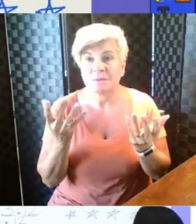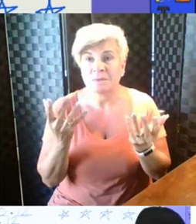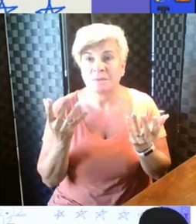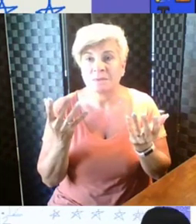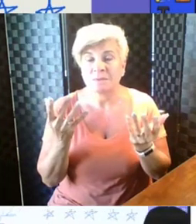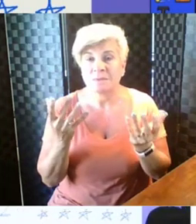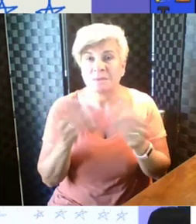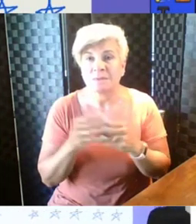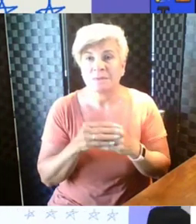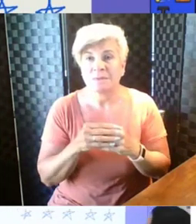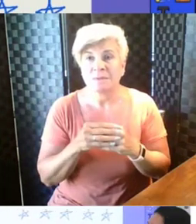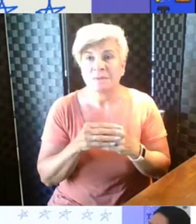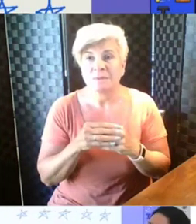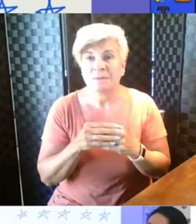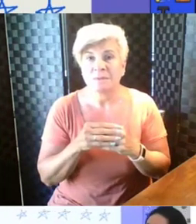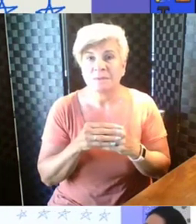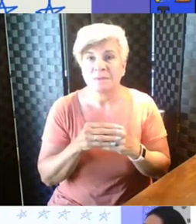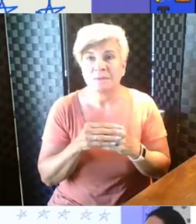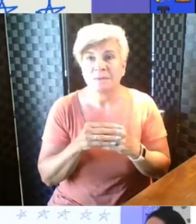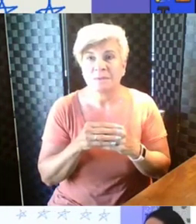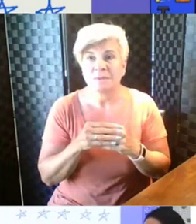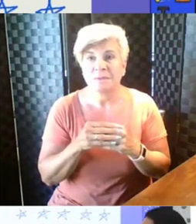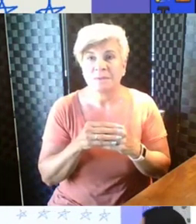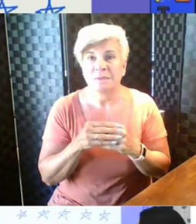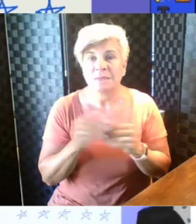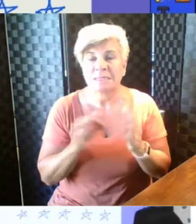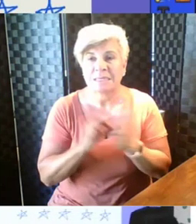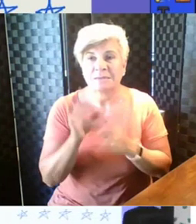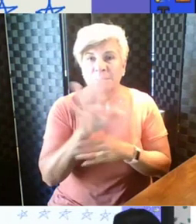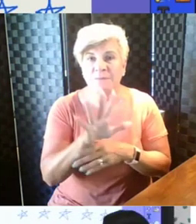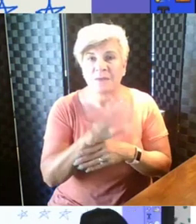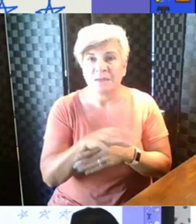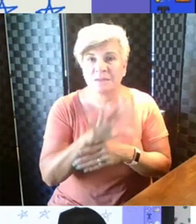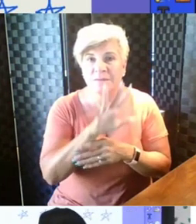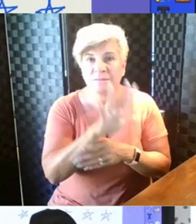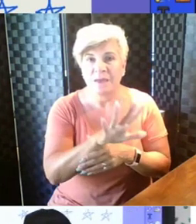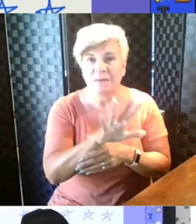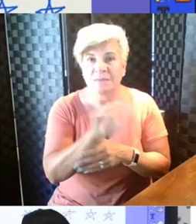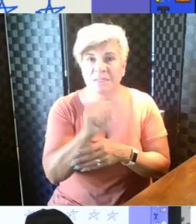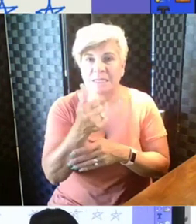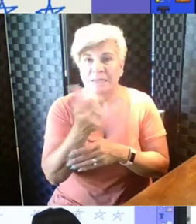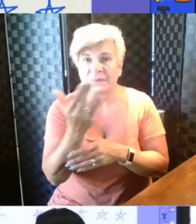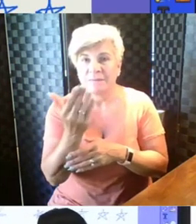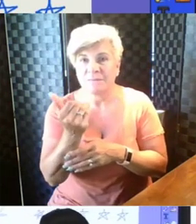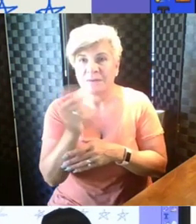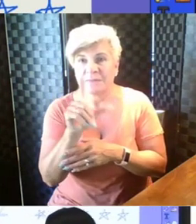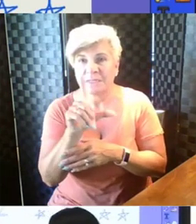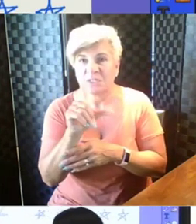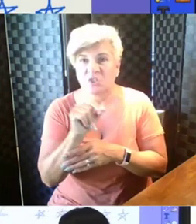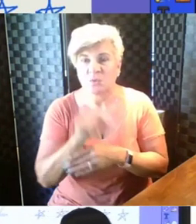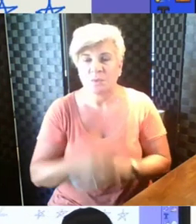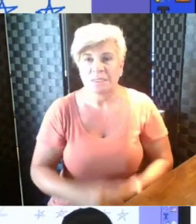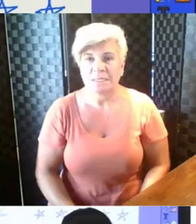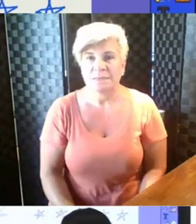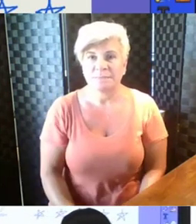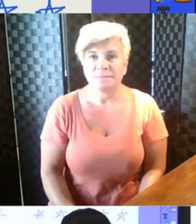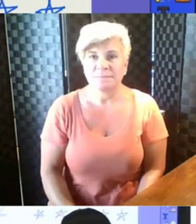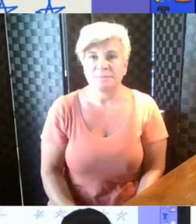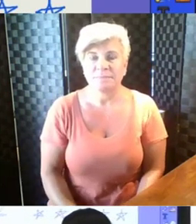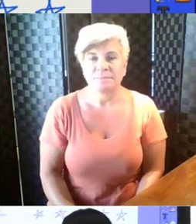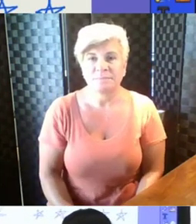5, equals, ooh, counting by 5s, 5, 10, 15,